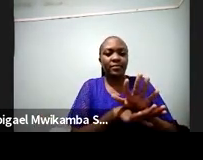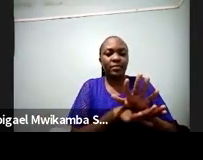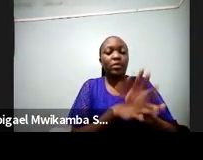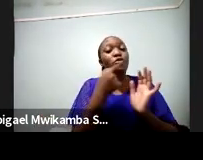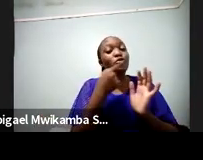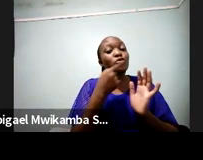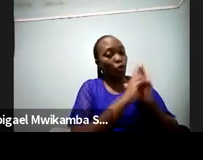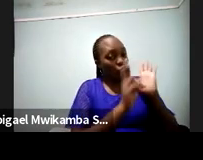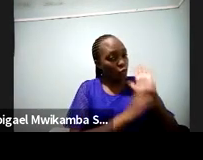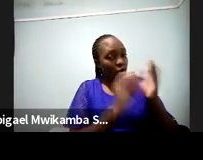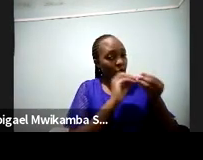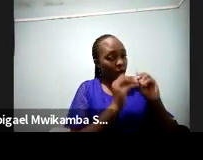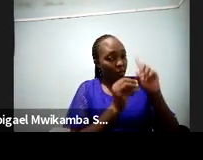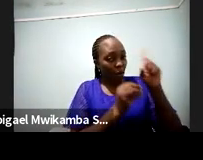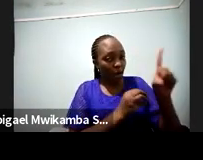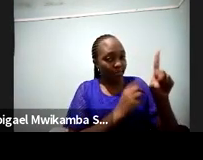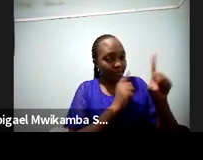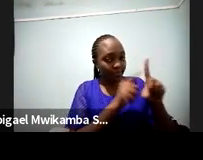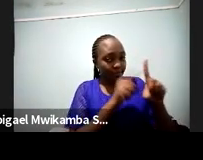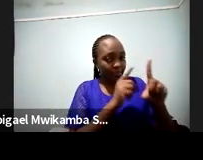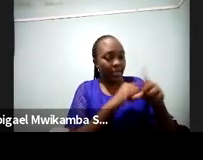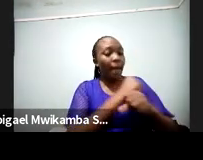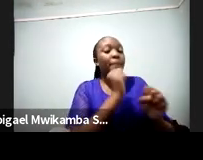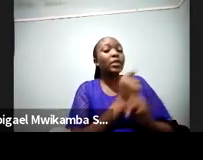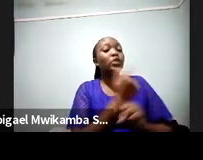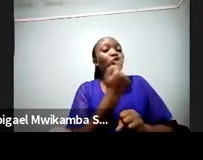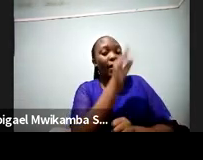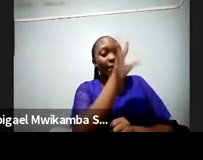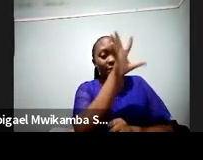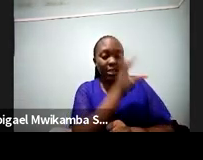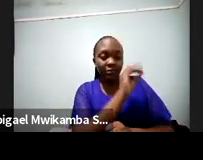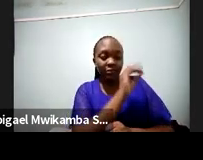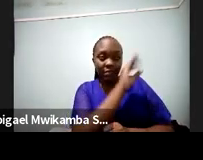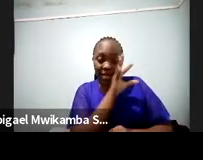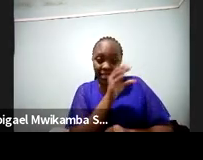that 50% of your salary is consumed by your essentials.